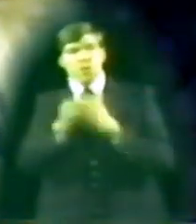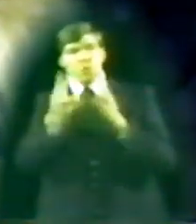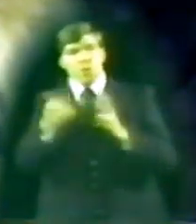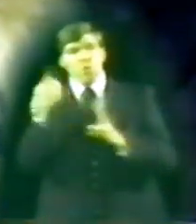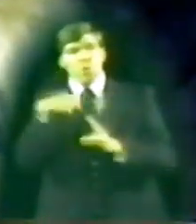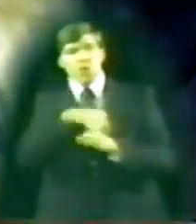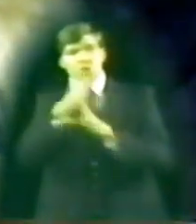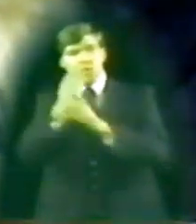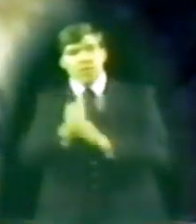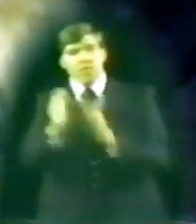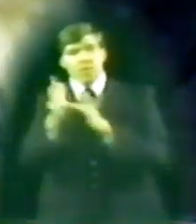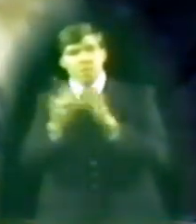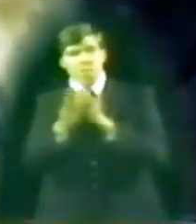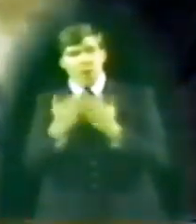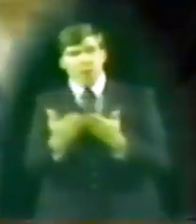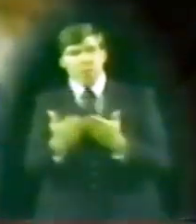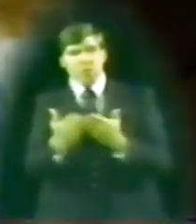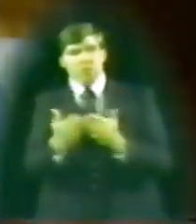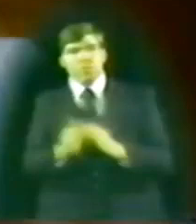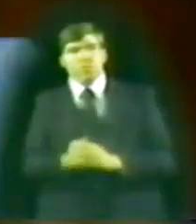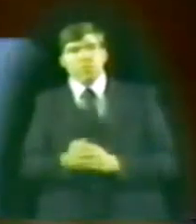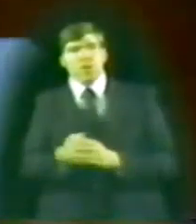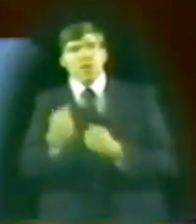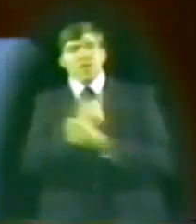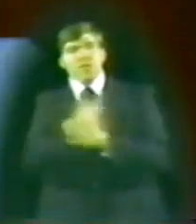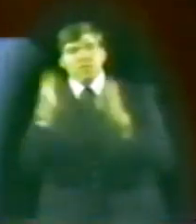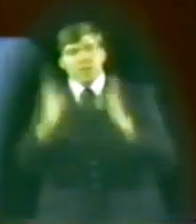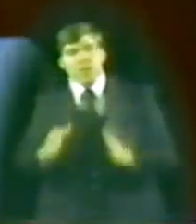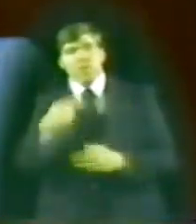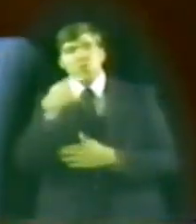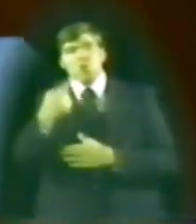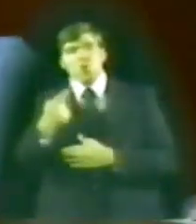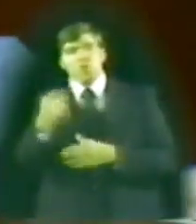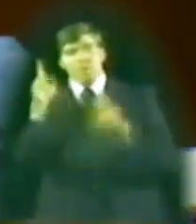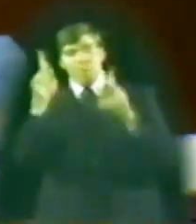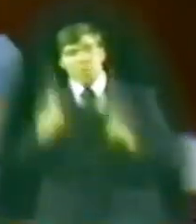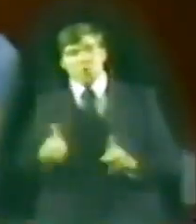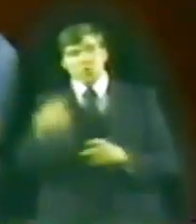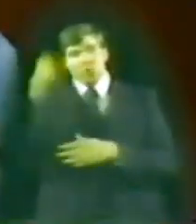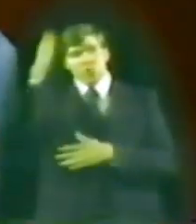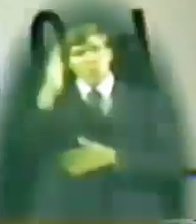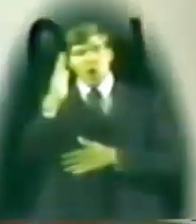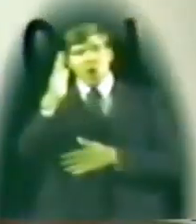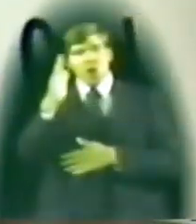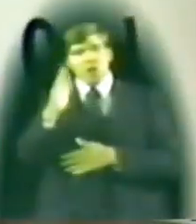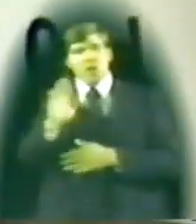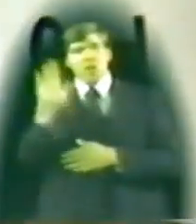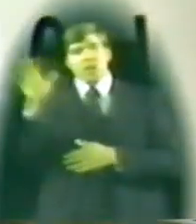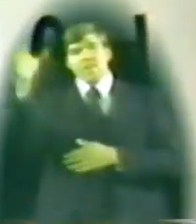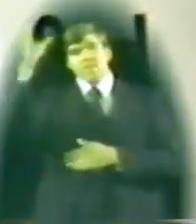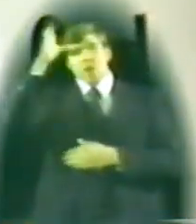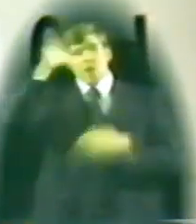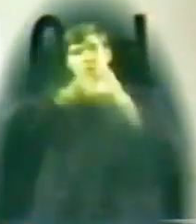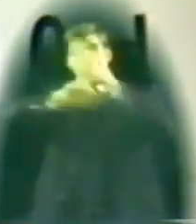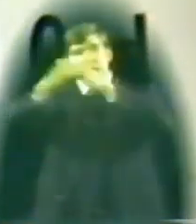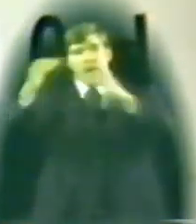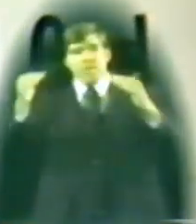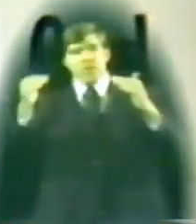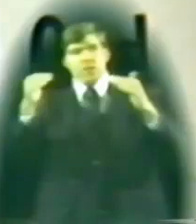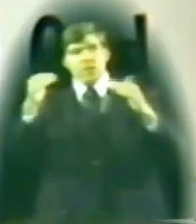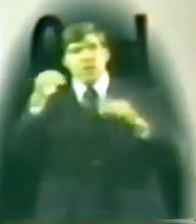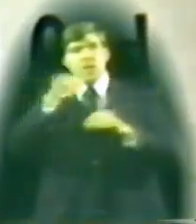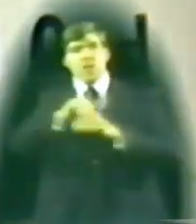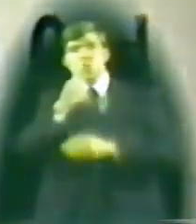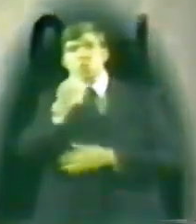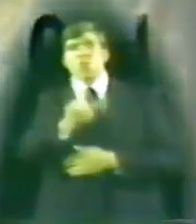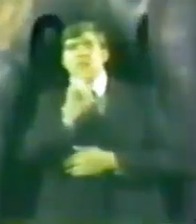we obtained the Bible. The Savior told of a personal God, indeed his very Father in heaven, in